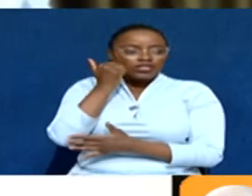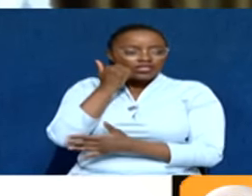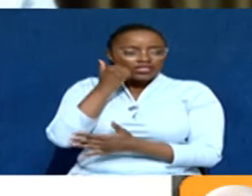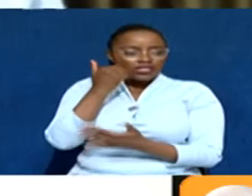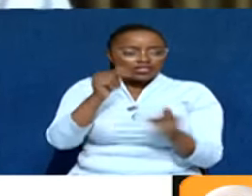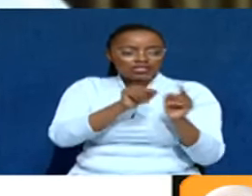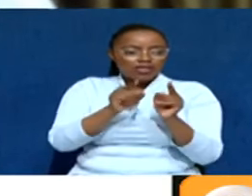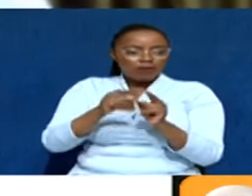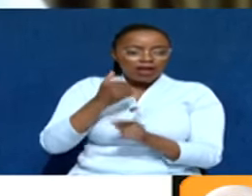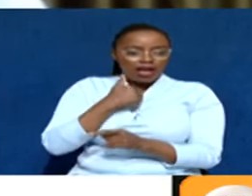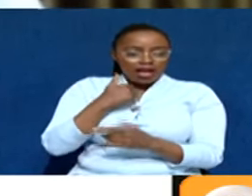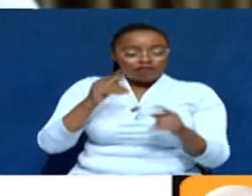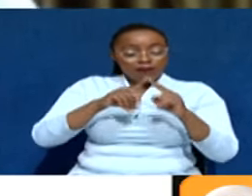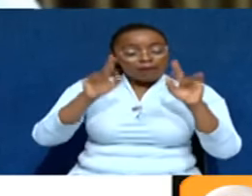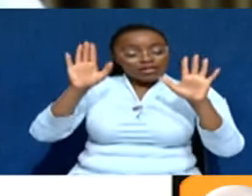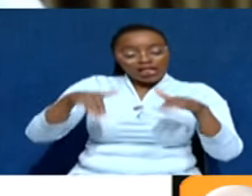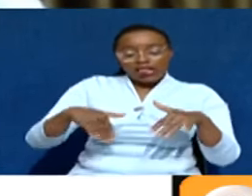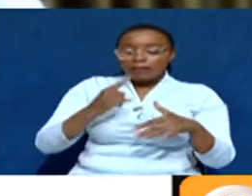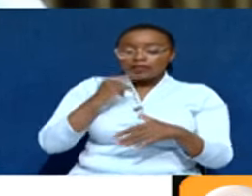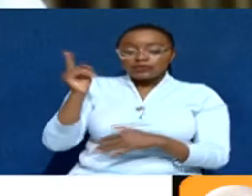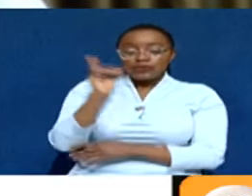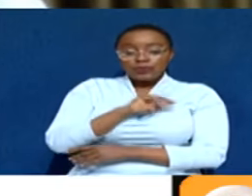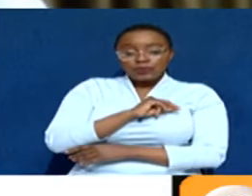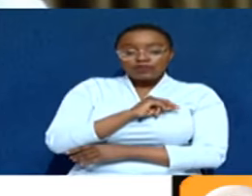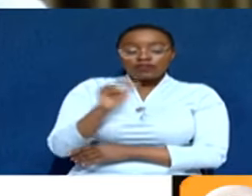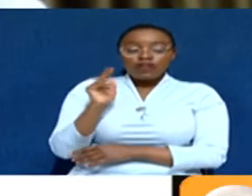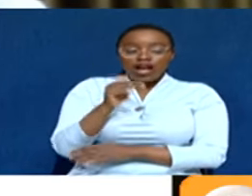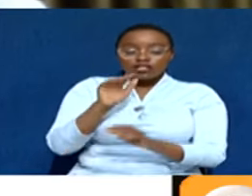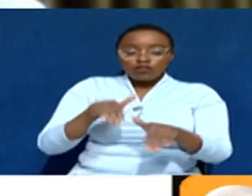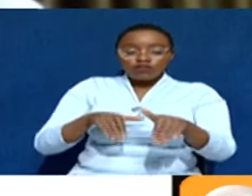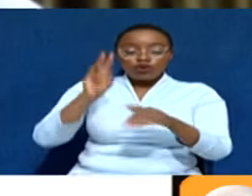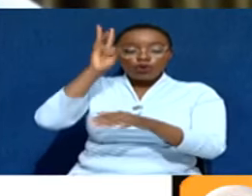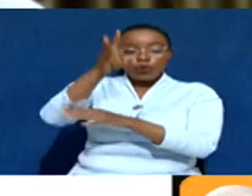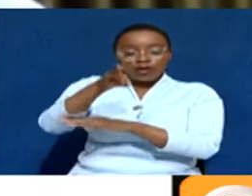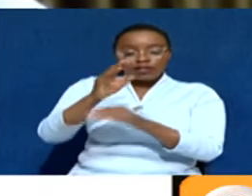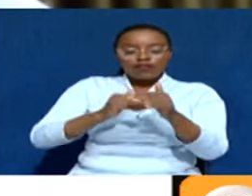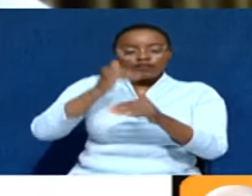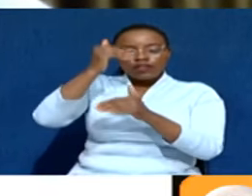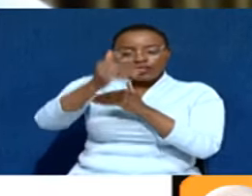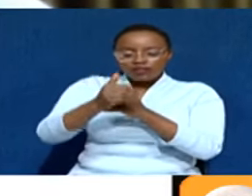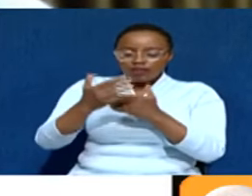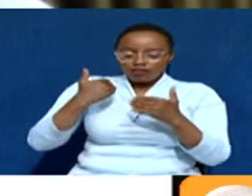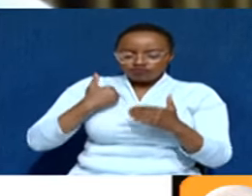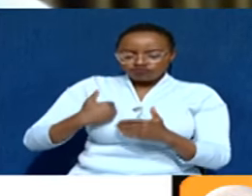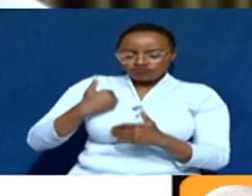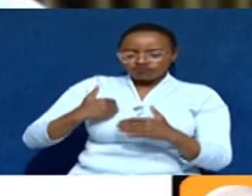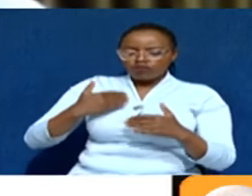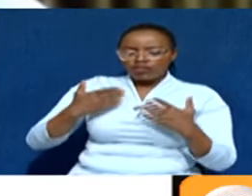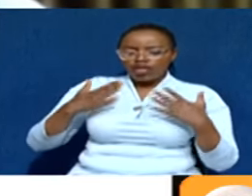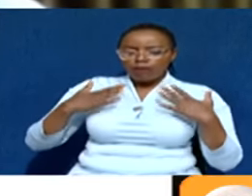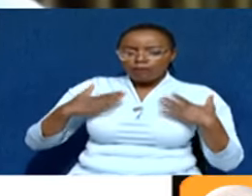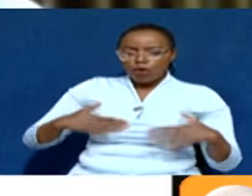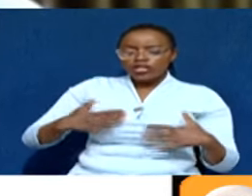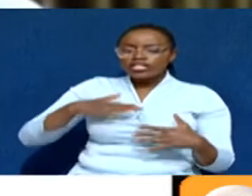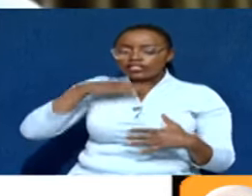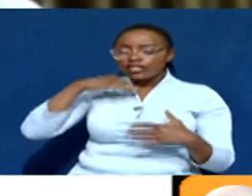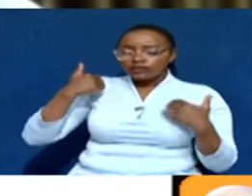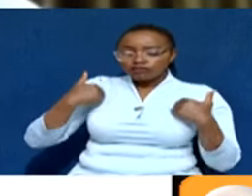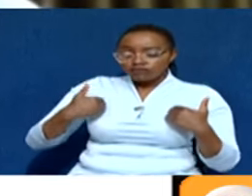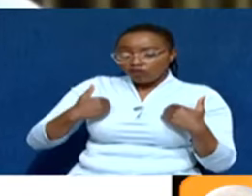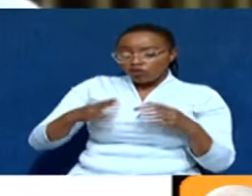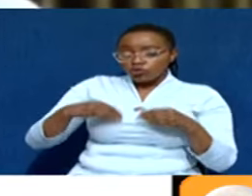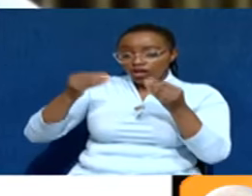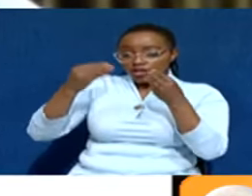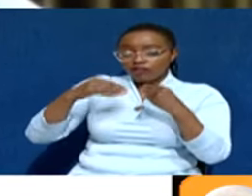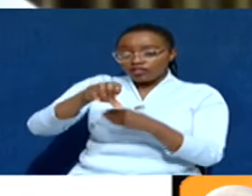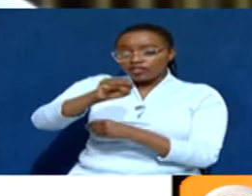natural causes. However, as I've told you, we'll be following up on the postmortem reports that we were given by the authorities